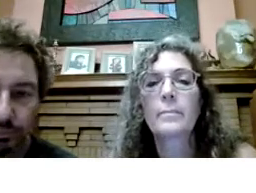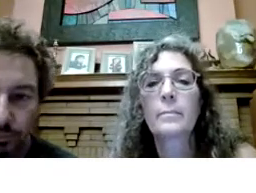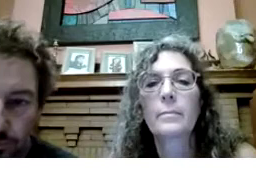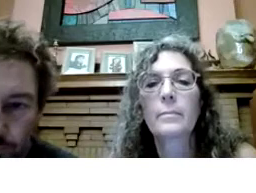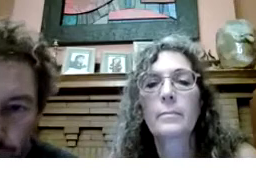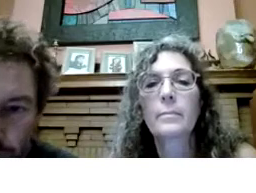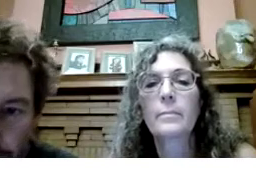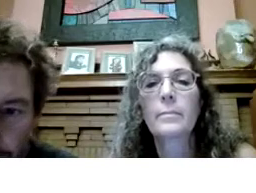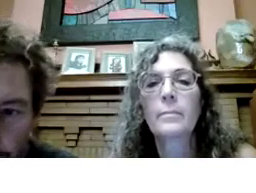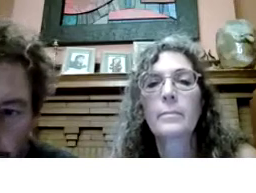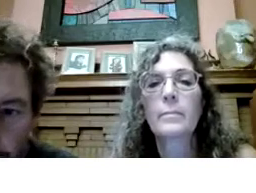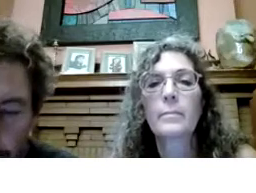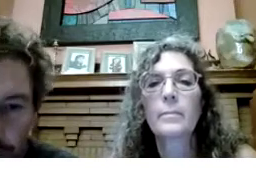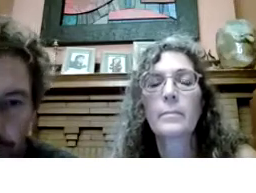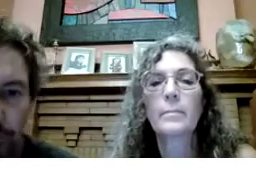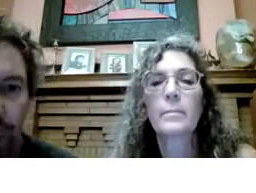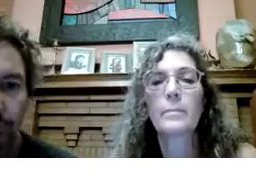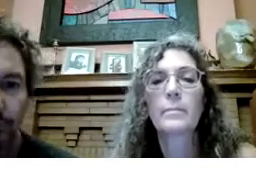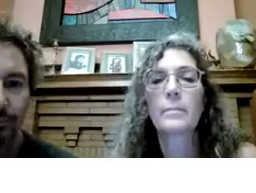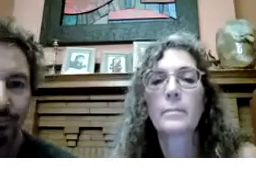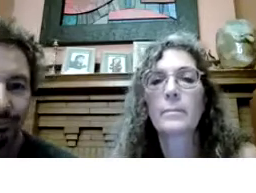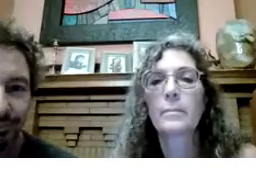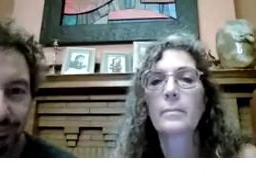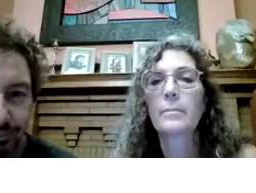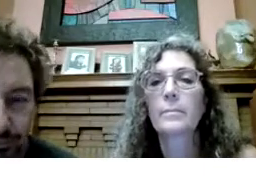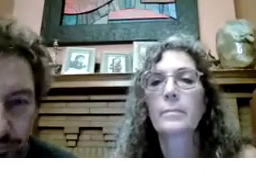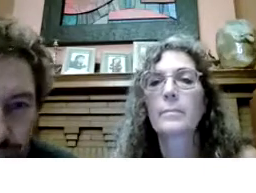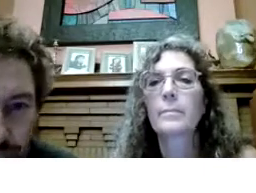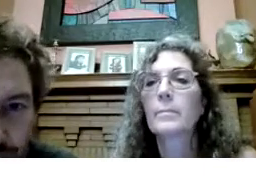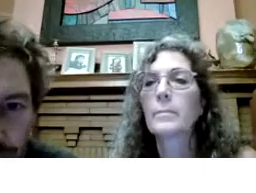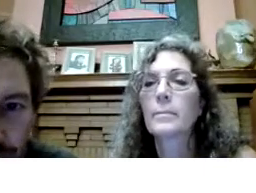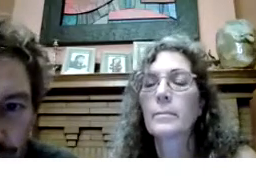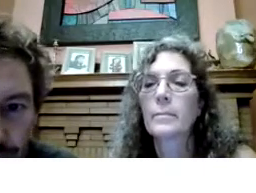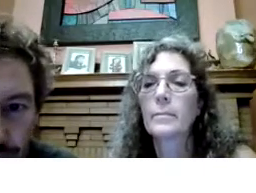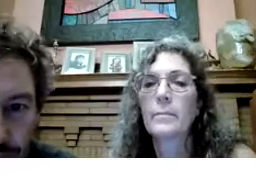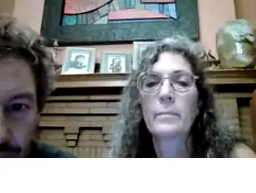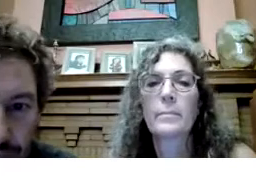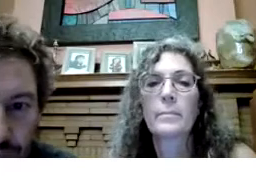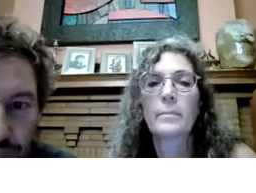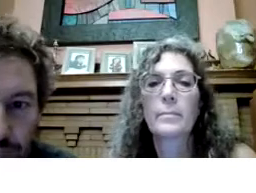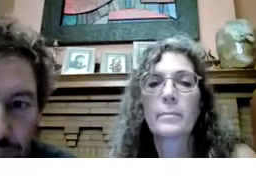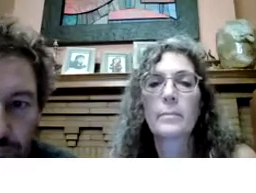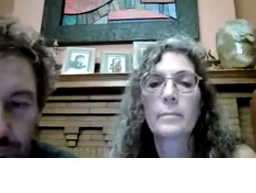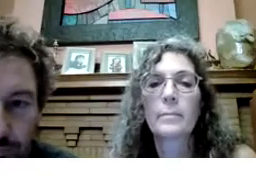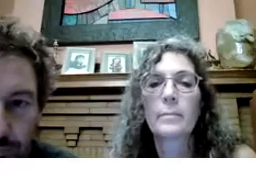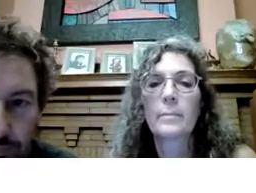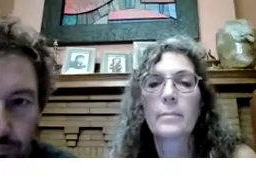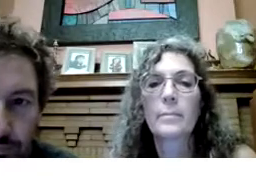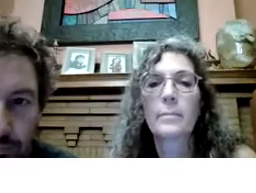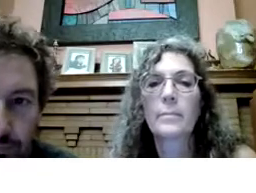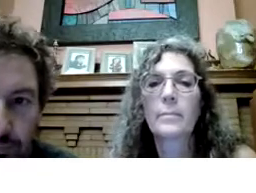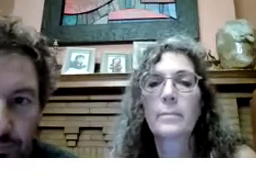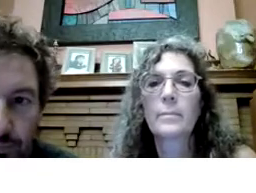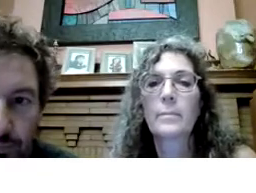call Mitch and Lisa. So Anna. So this is kind of a twofold question. The first one part of it is